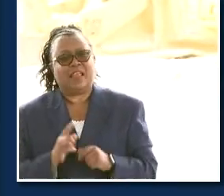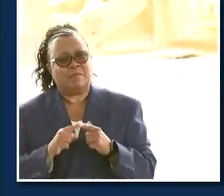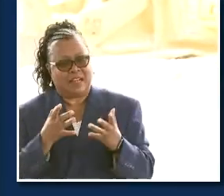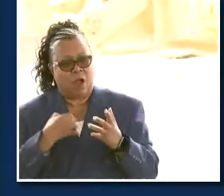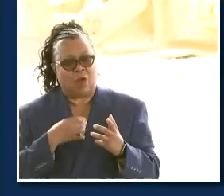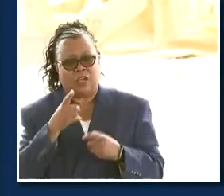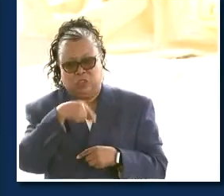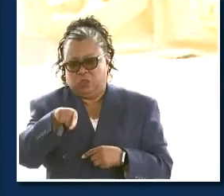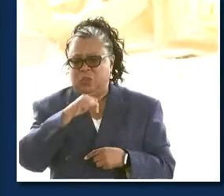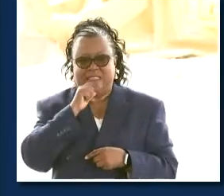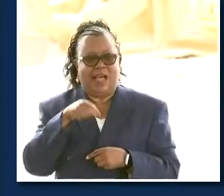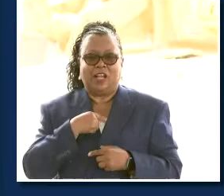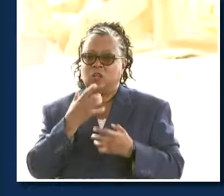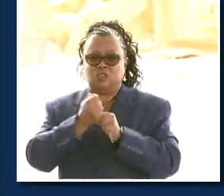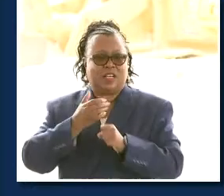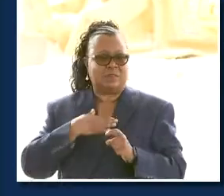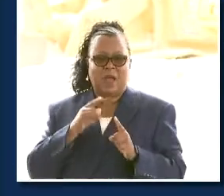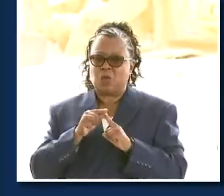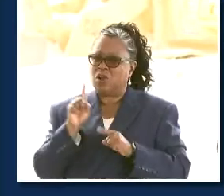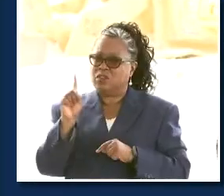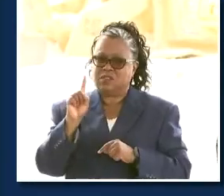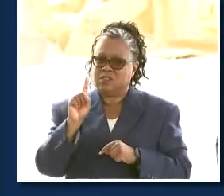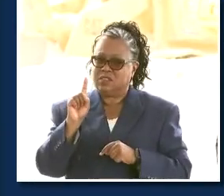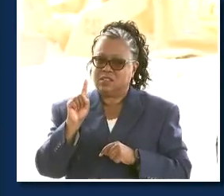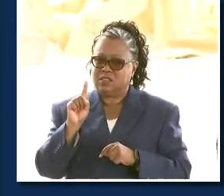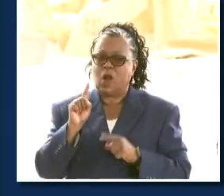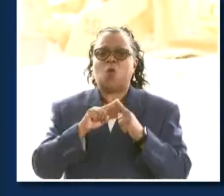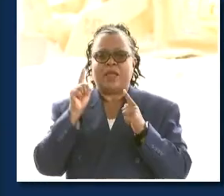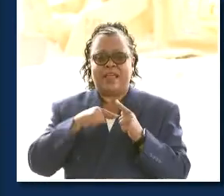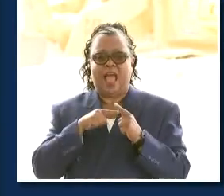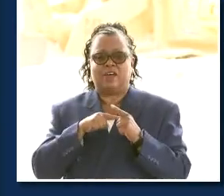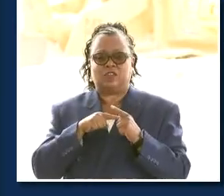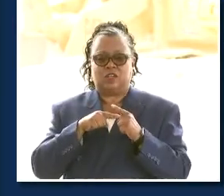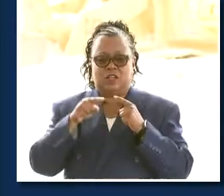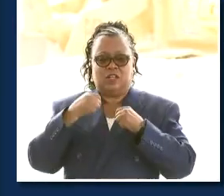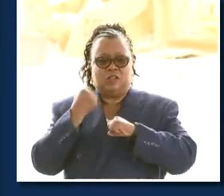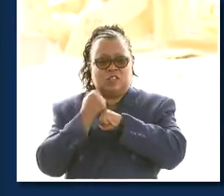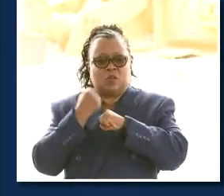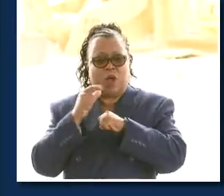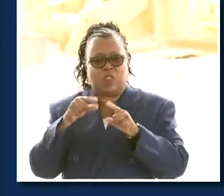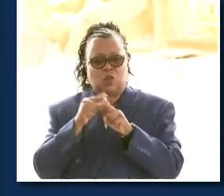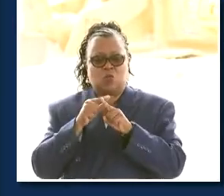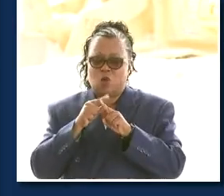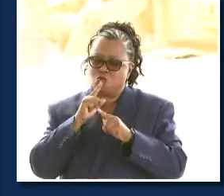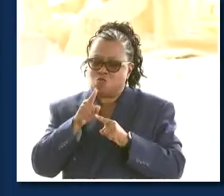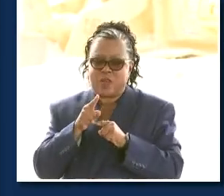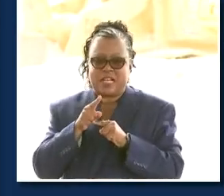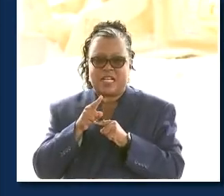wanted you to not just trust my words. We have to back up those words with concrete, tangible